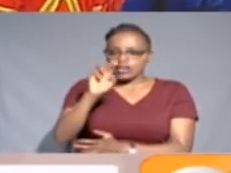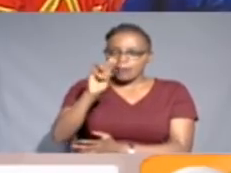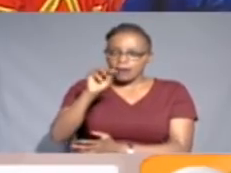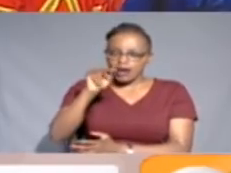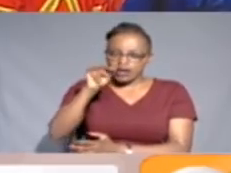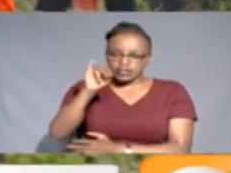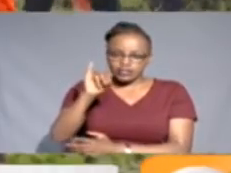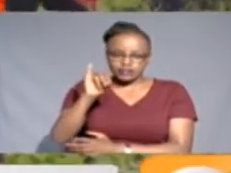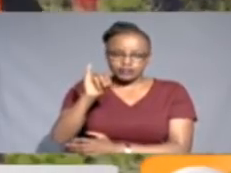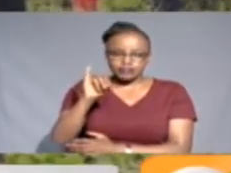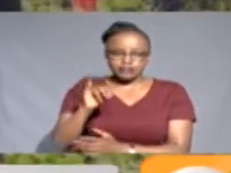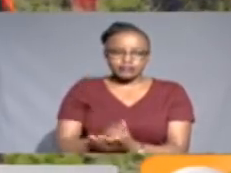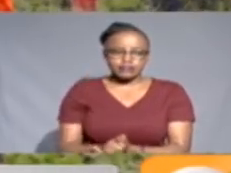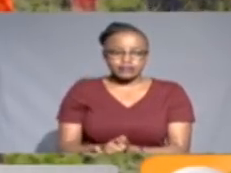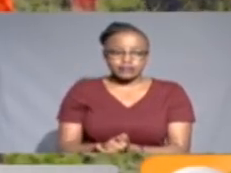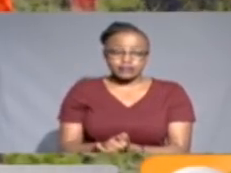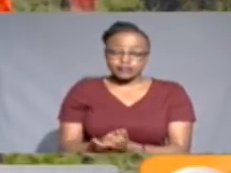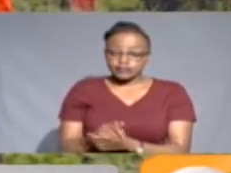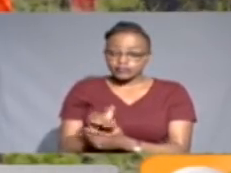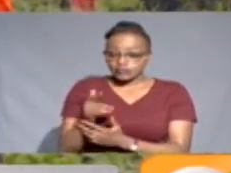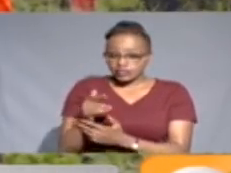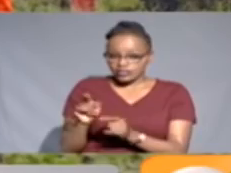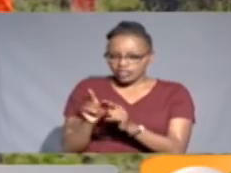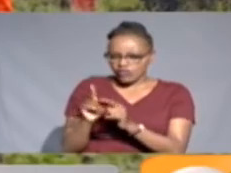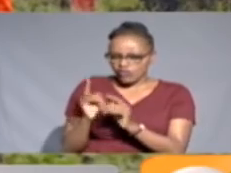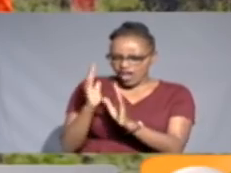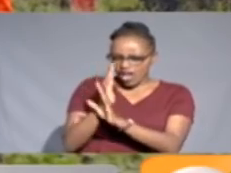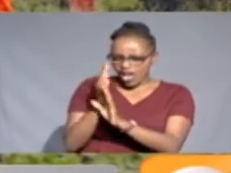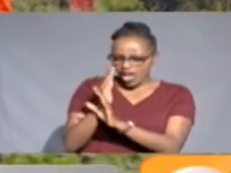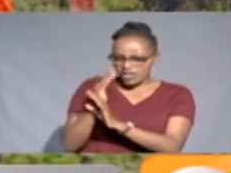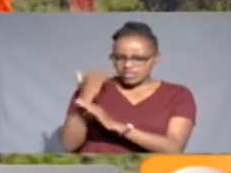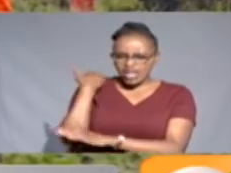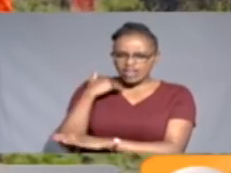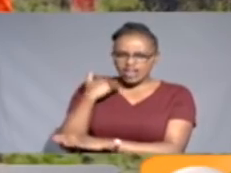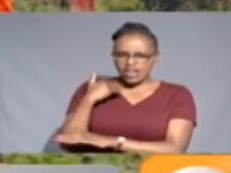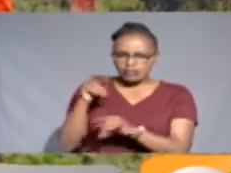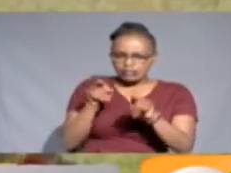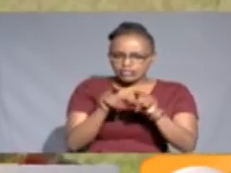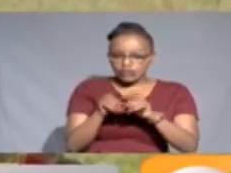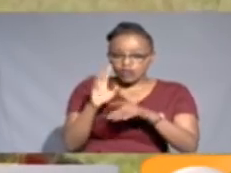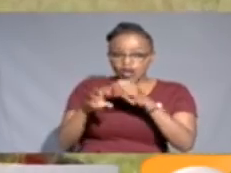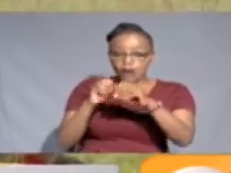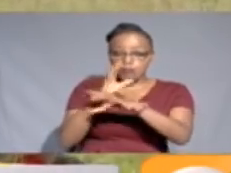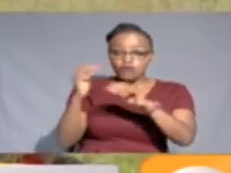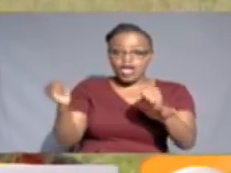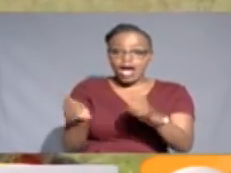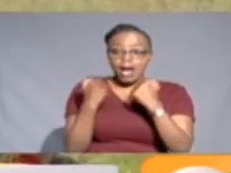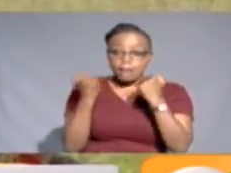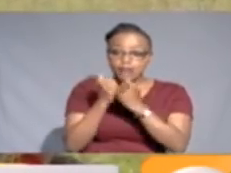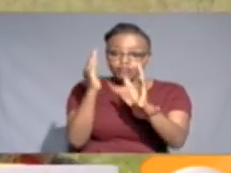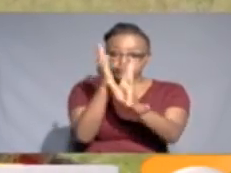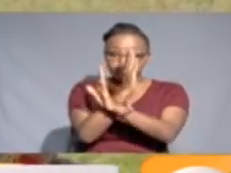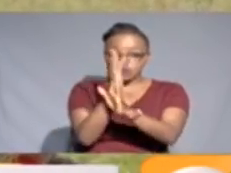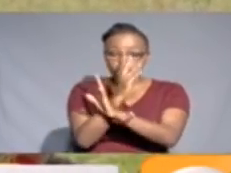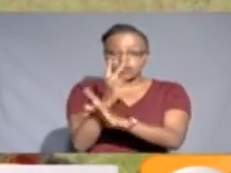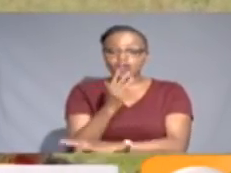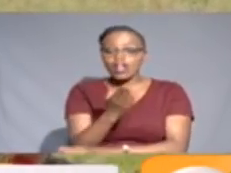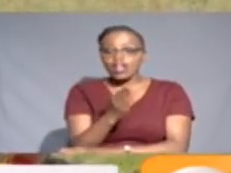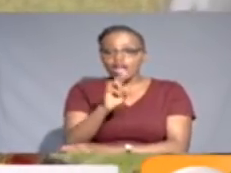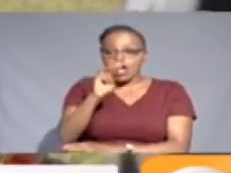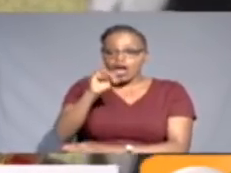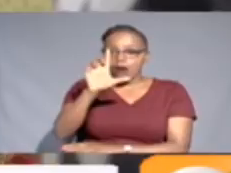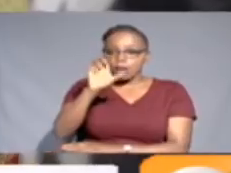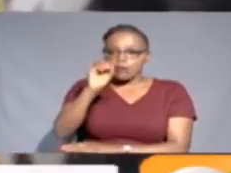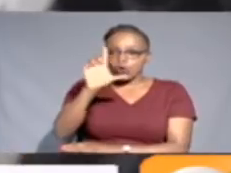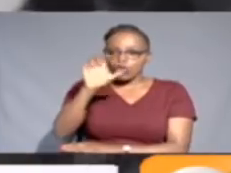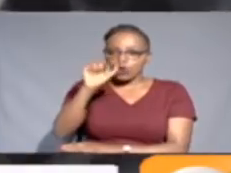Mbogwa. A sophisticated crime with a script pulled out of a movie was happening hidden in plain sight in Mlolongo